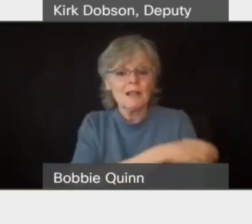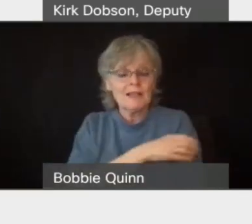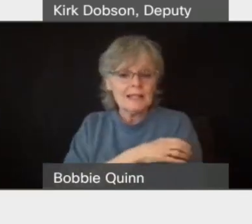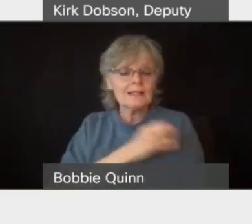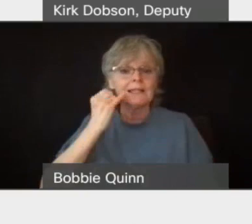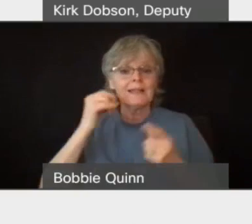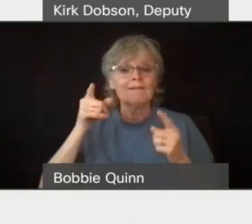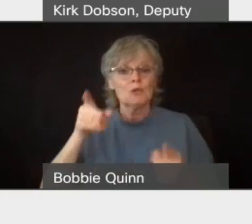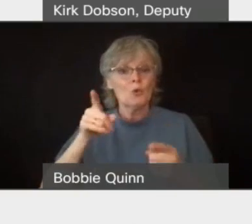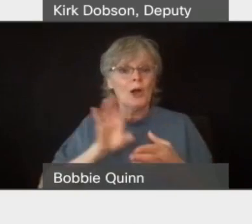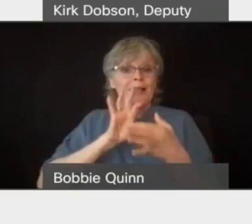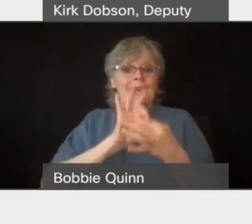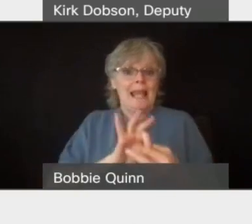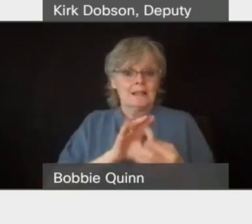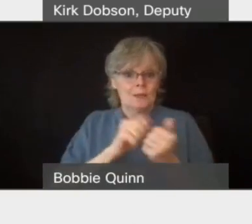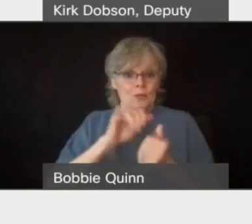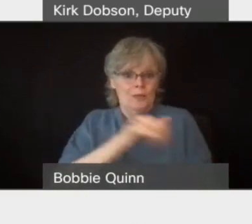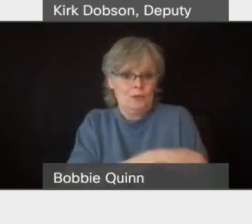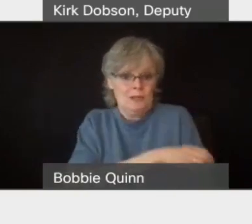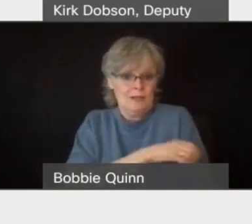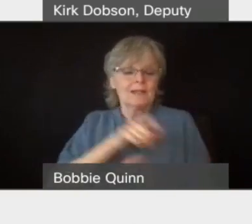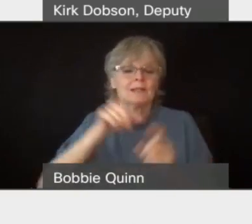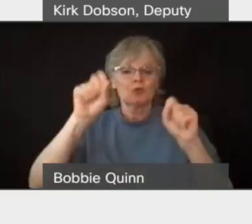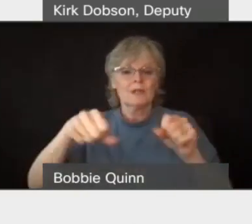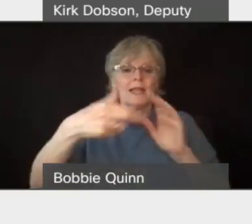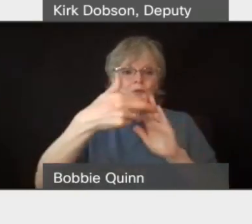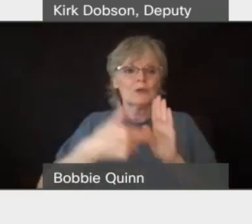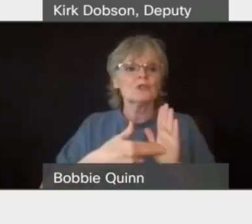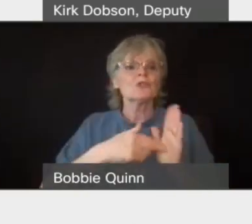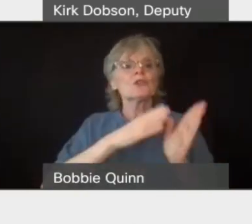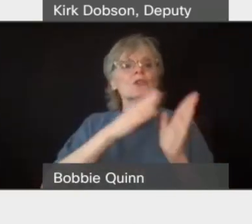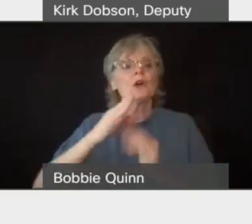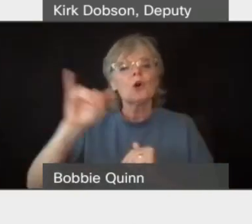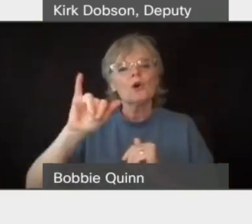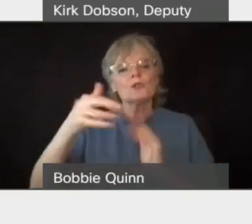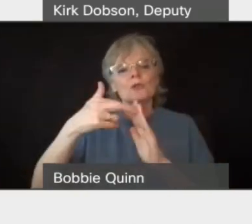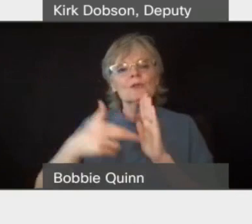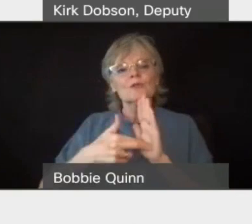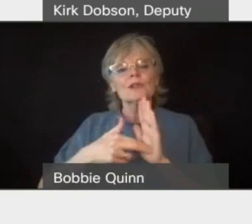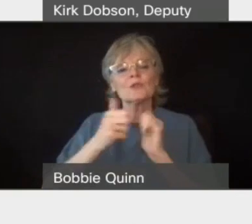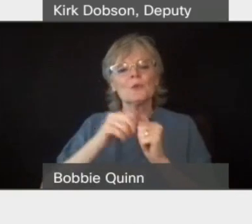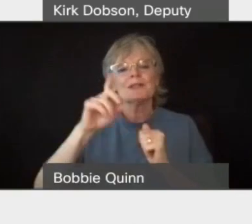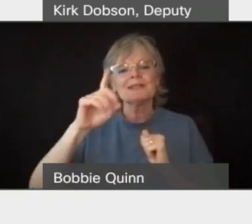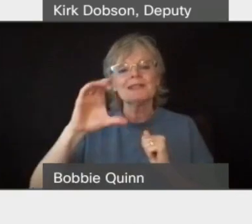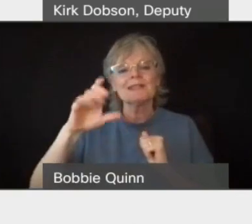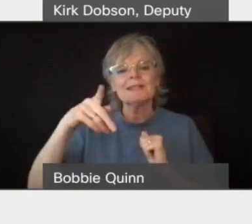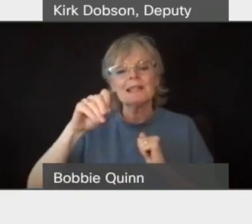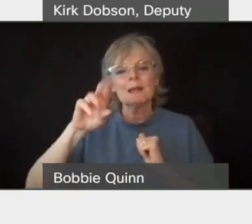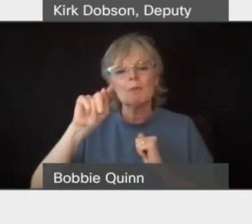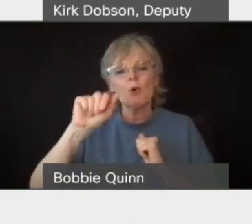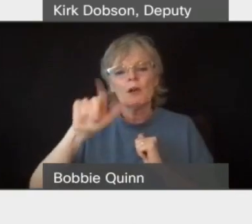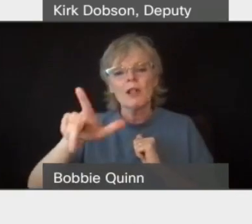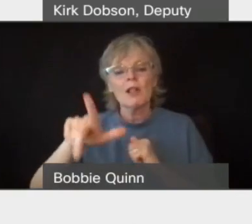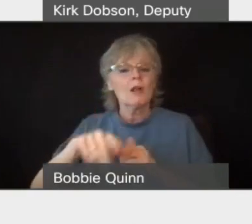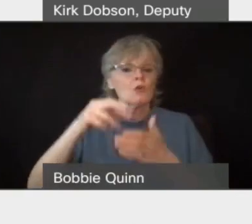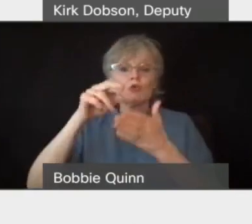can register with them. And you can register with the DC portal. You can register for all of them and see